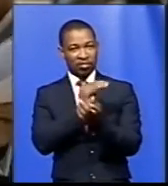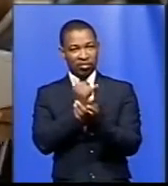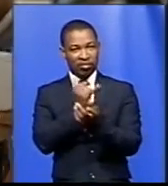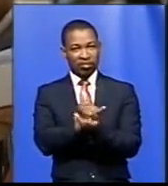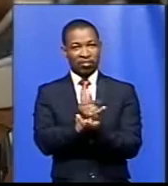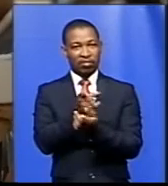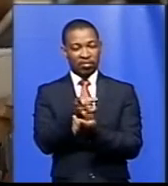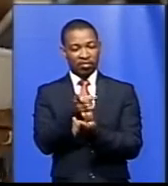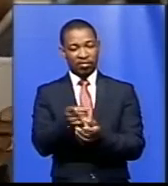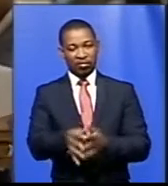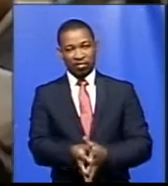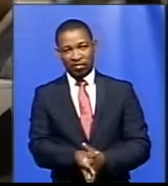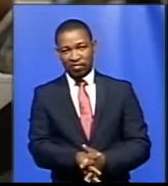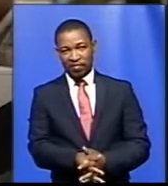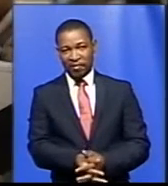limited by guarantee.